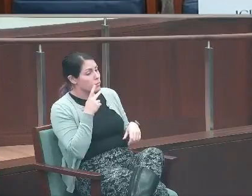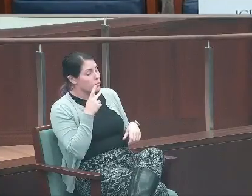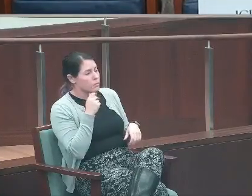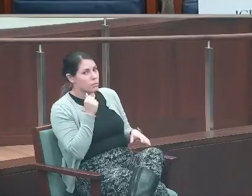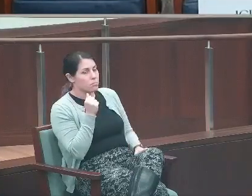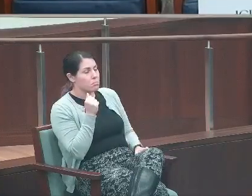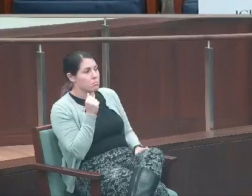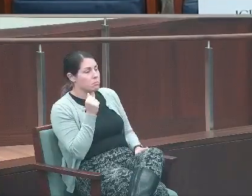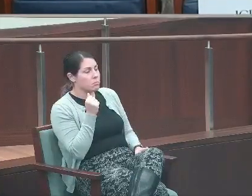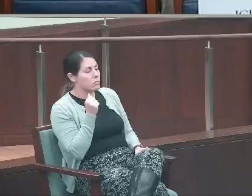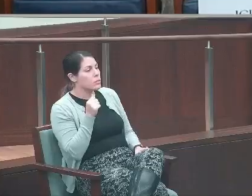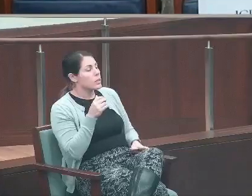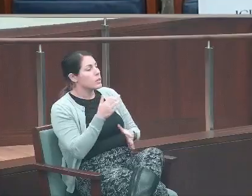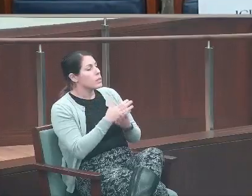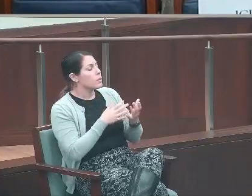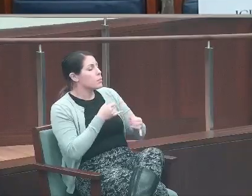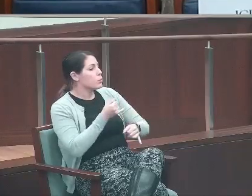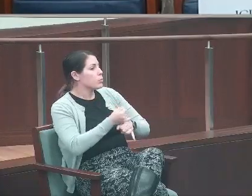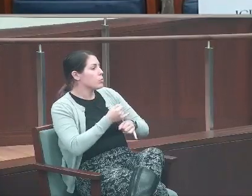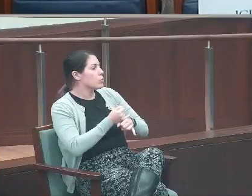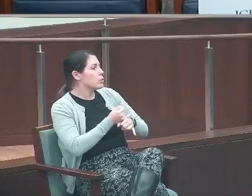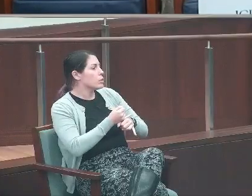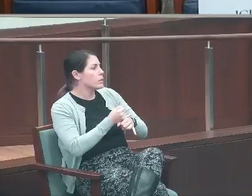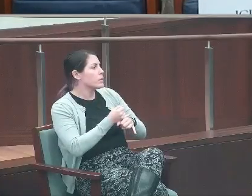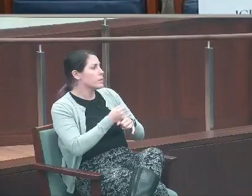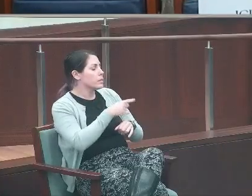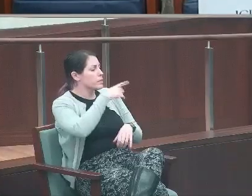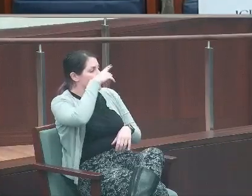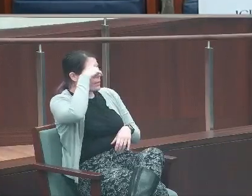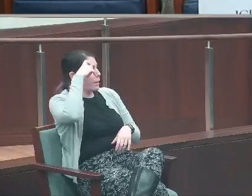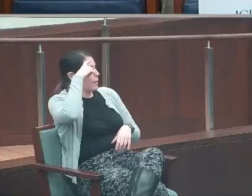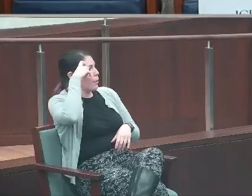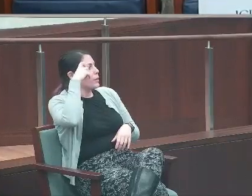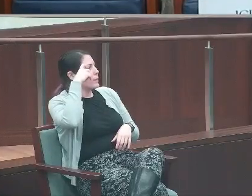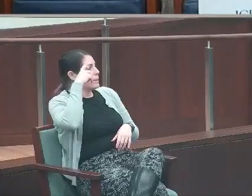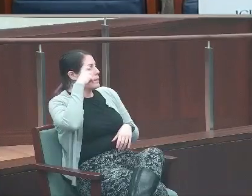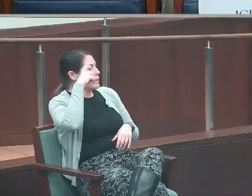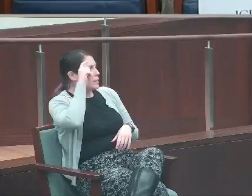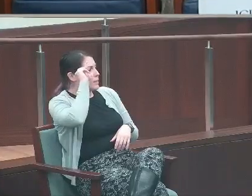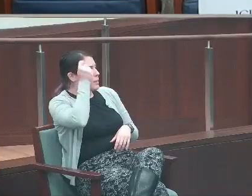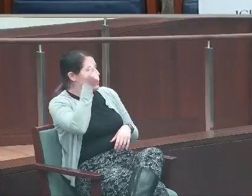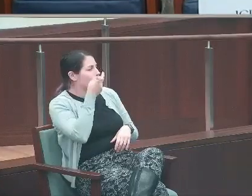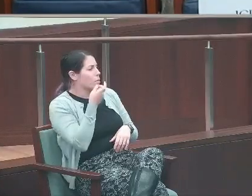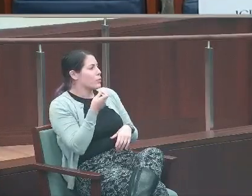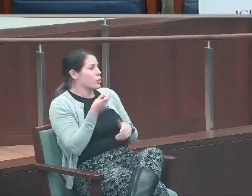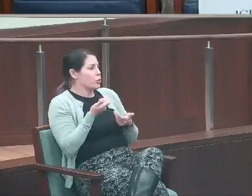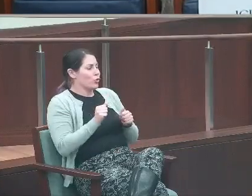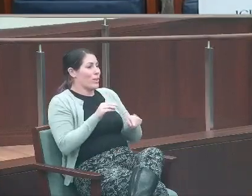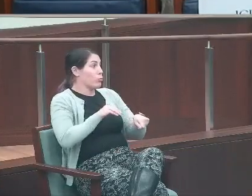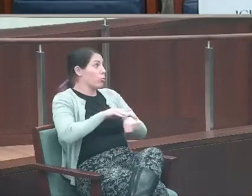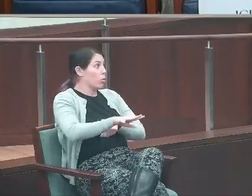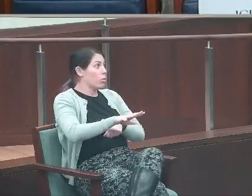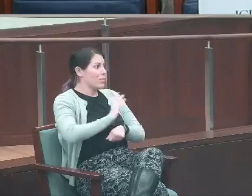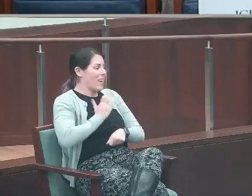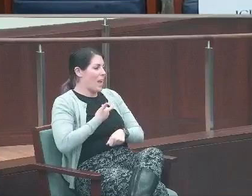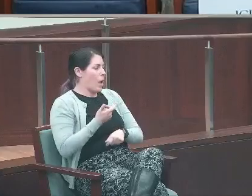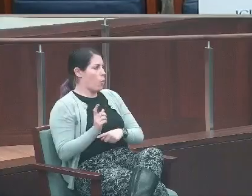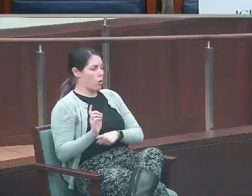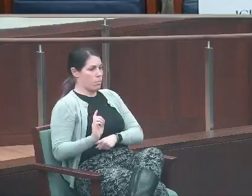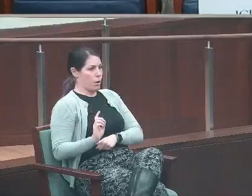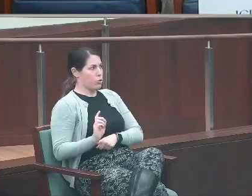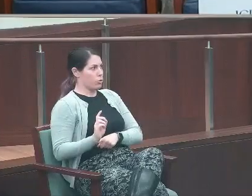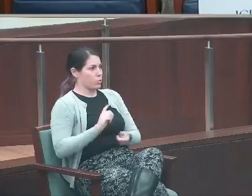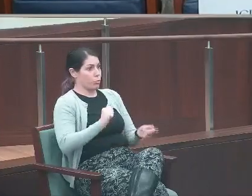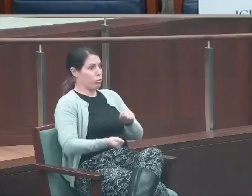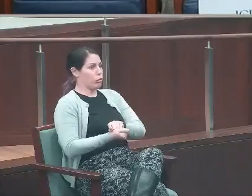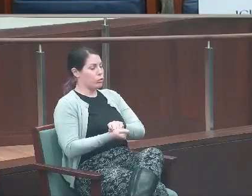our institutions. At its core, anti-Semitism is a conspiracy theory. Certainly it's hatred of Jews because of who we are, what we look like, how we